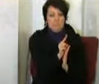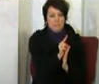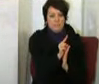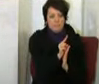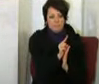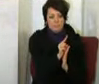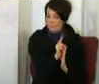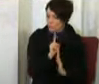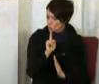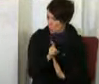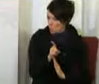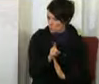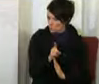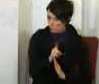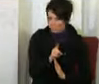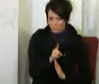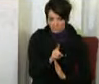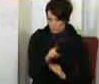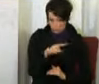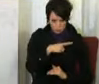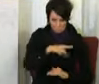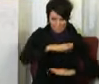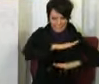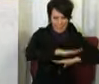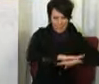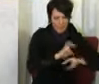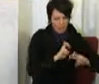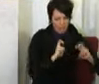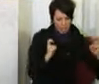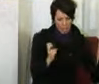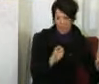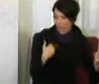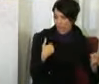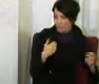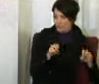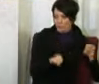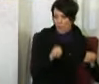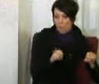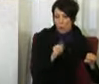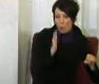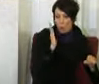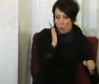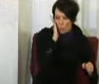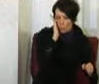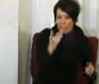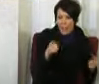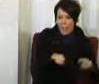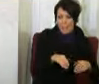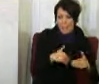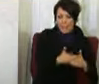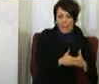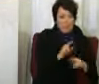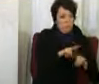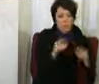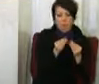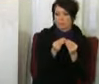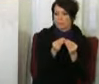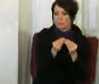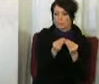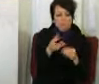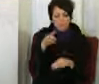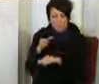where surely there was some doubt in your mind about what was going to happen next, but you gave it away, you gave